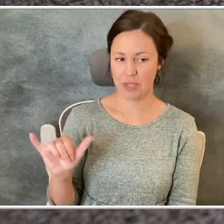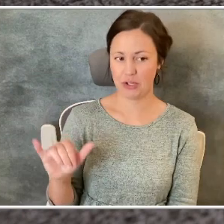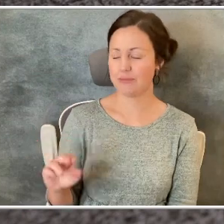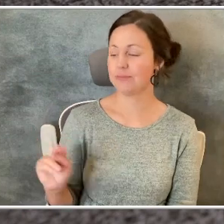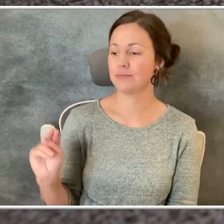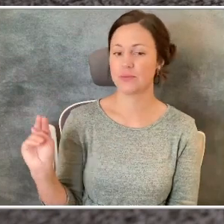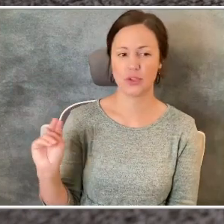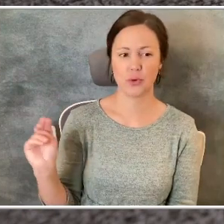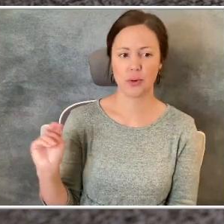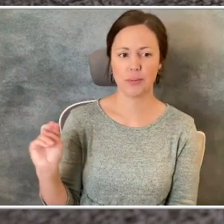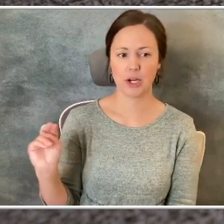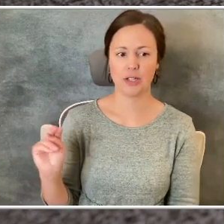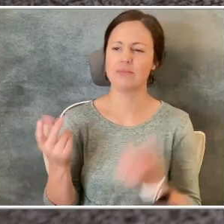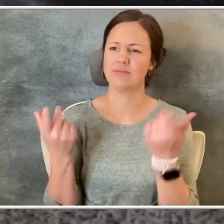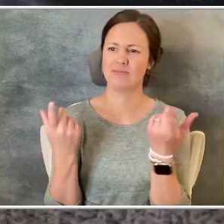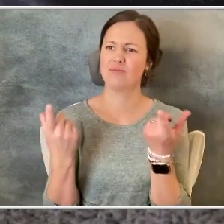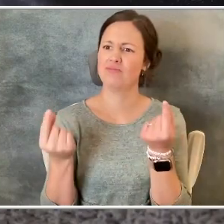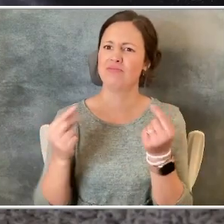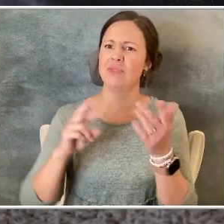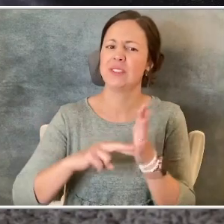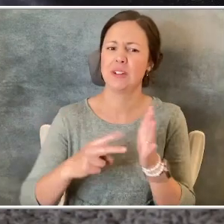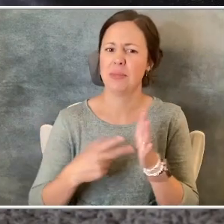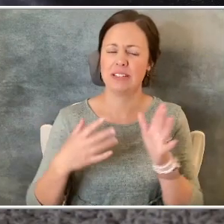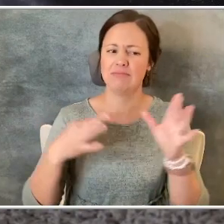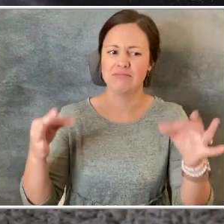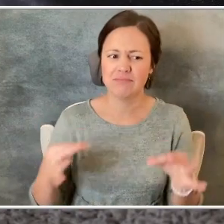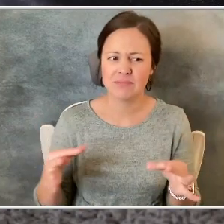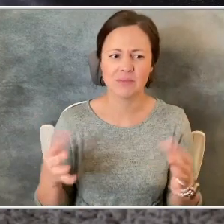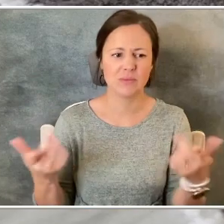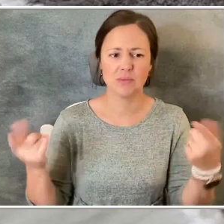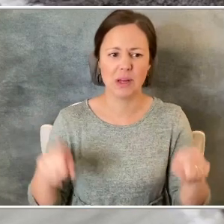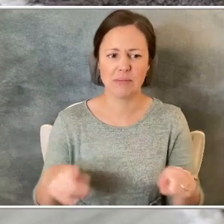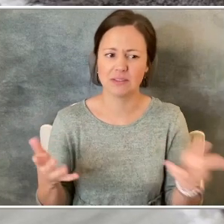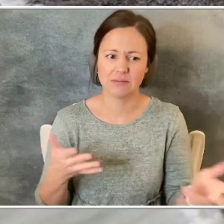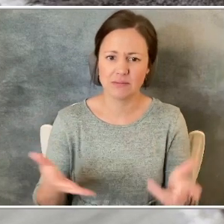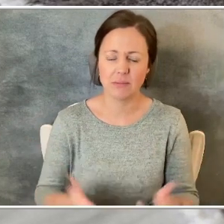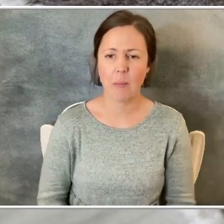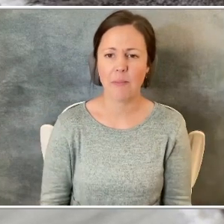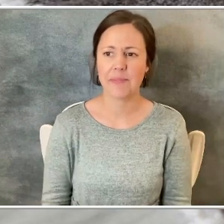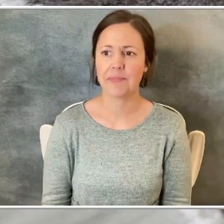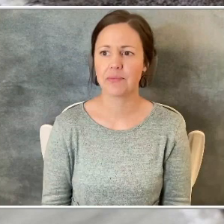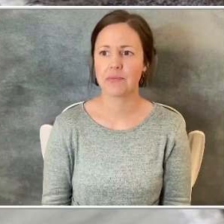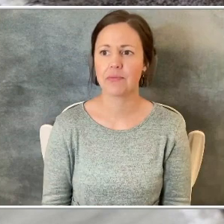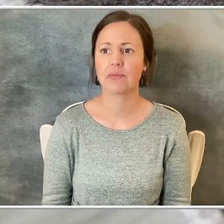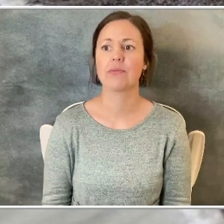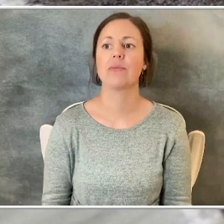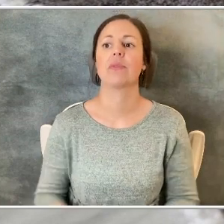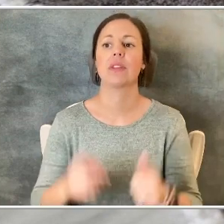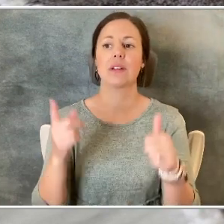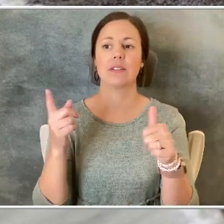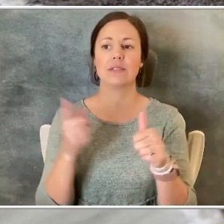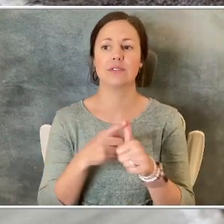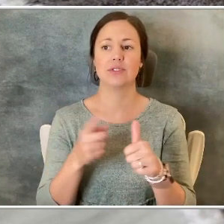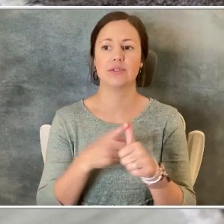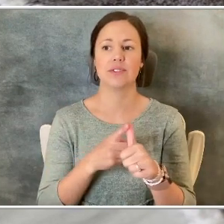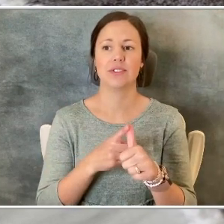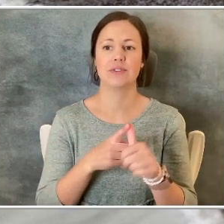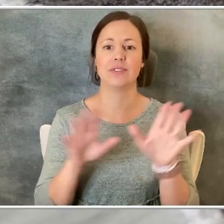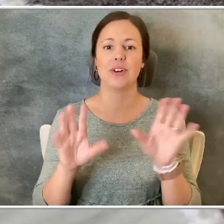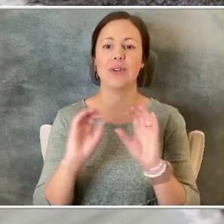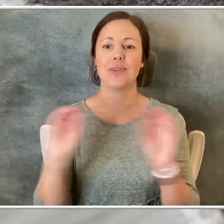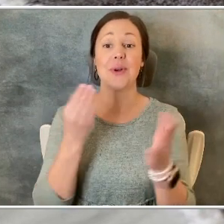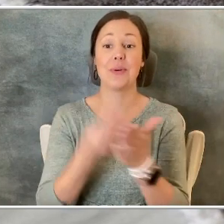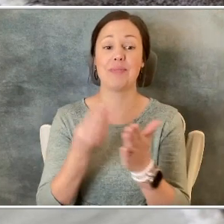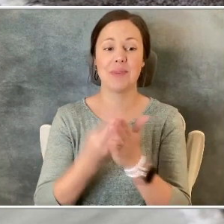really is and or what happened. What's going on with that? Well, first of all, I don't get any money from this company. They're